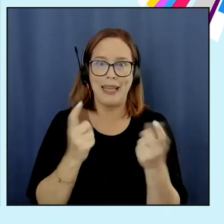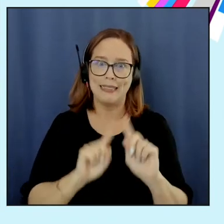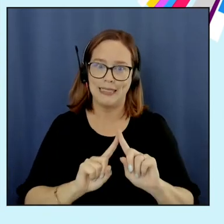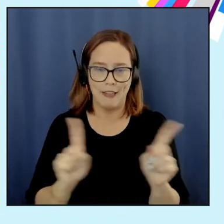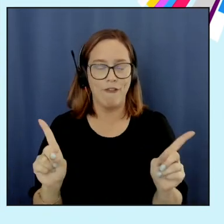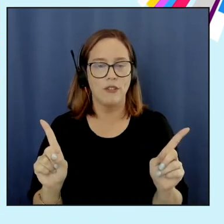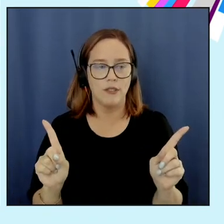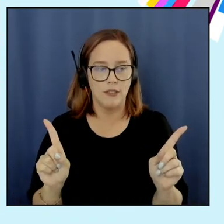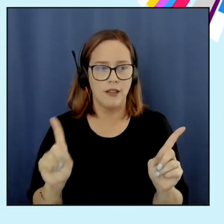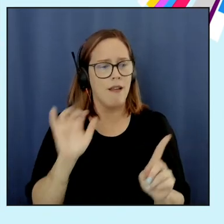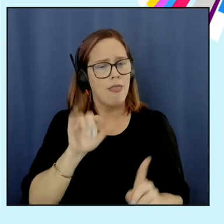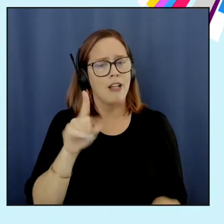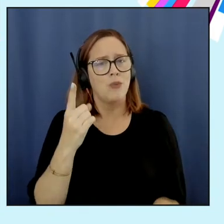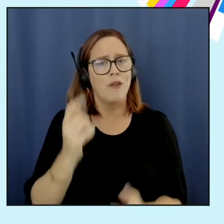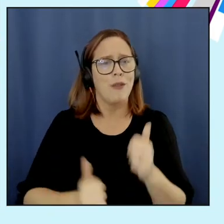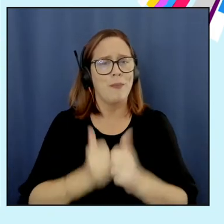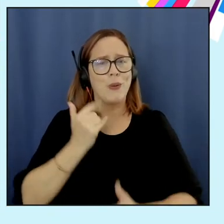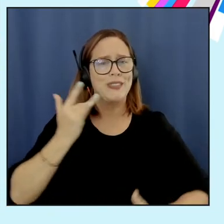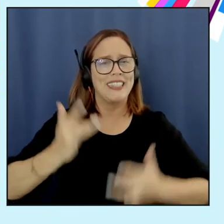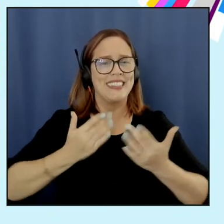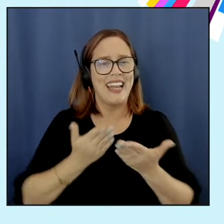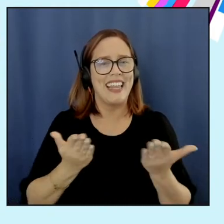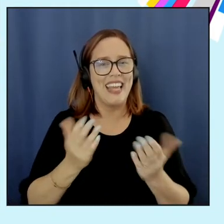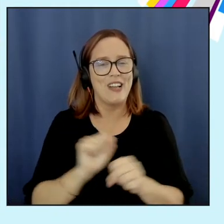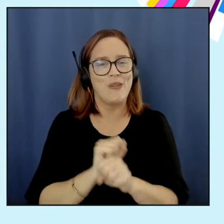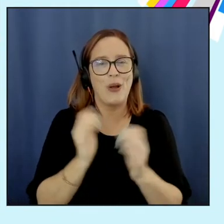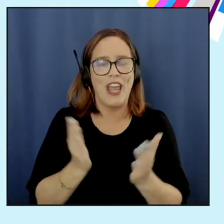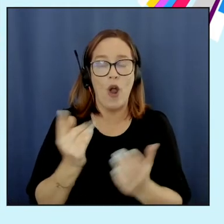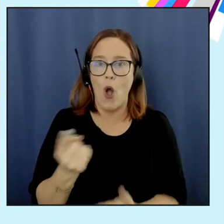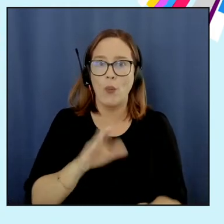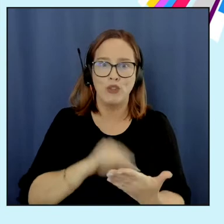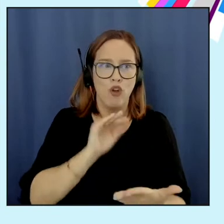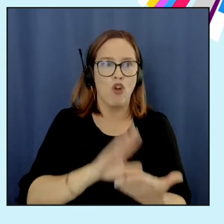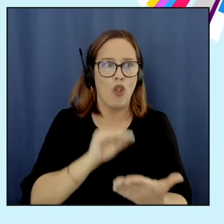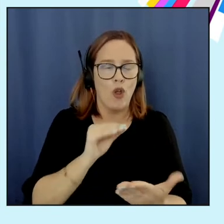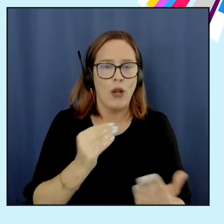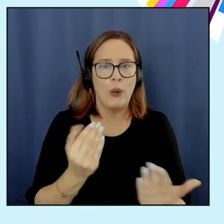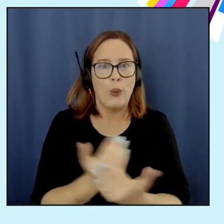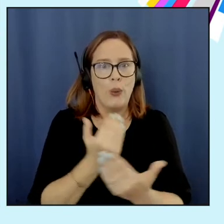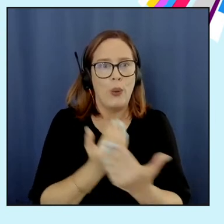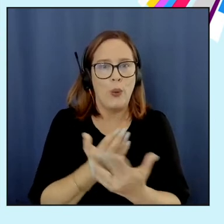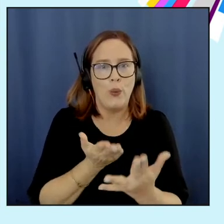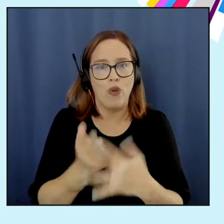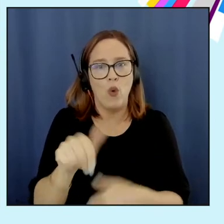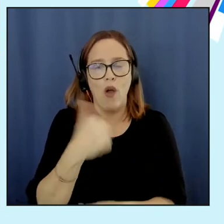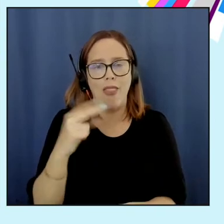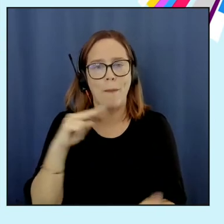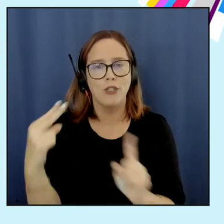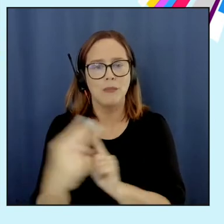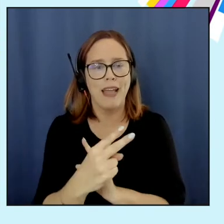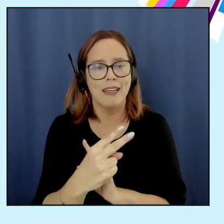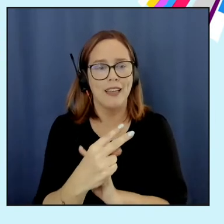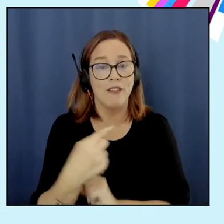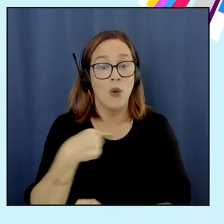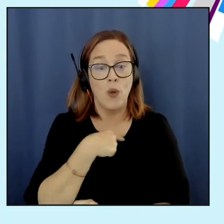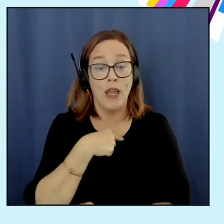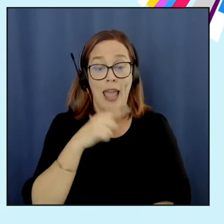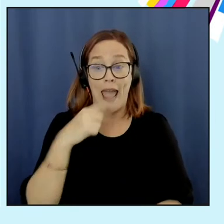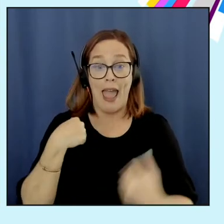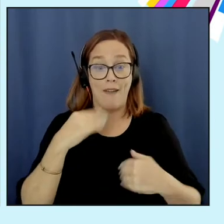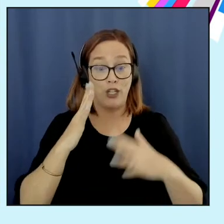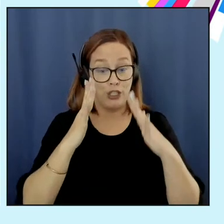things about working here, and I'm always learning something new through the perspectives of others. We're truly at our best when our tables are diverse.